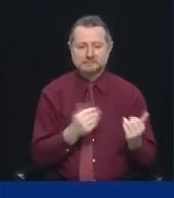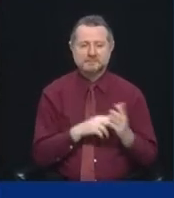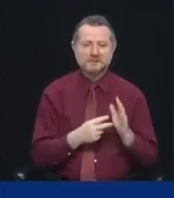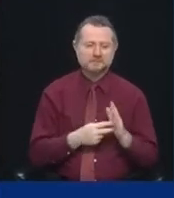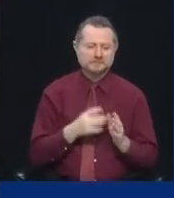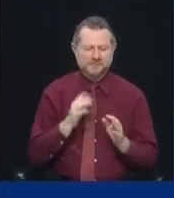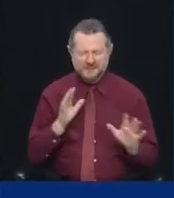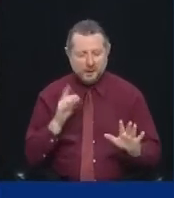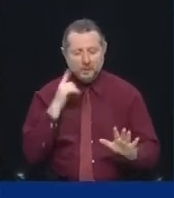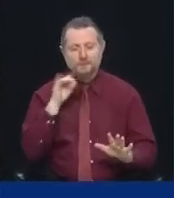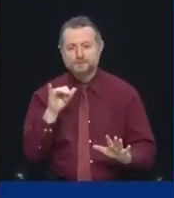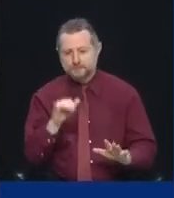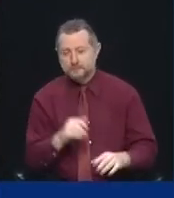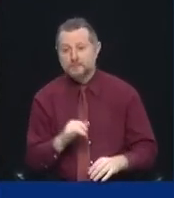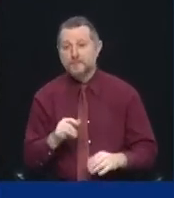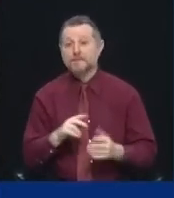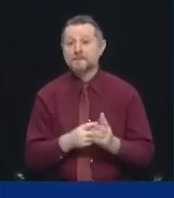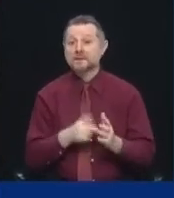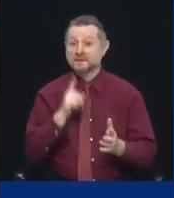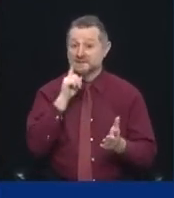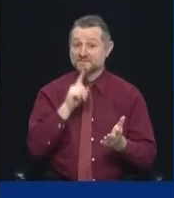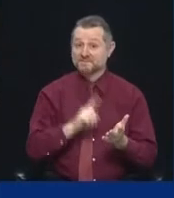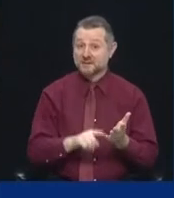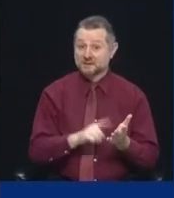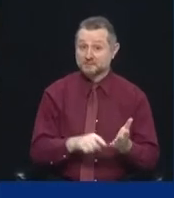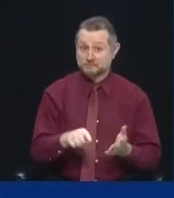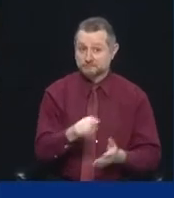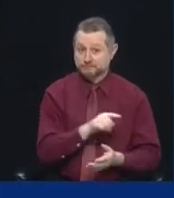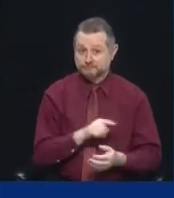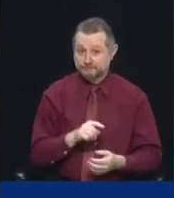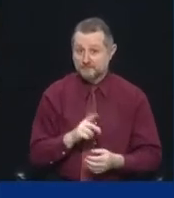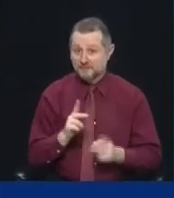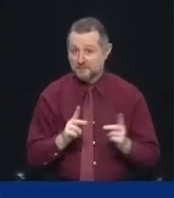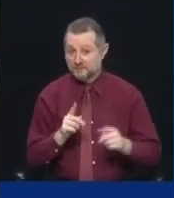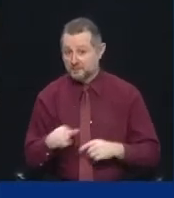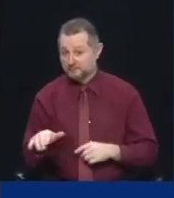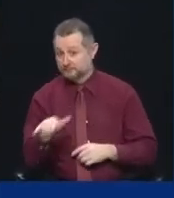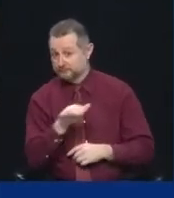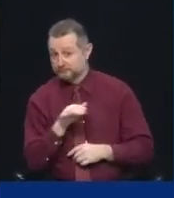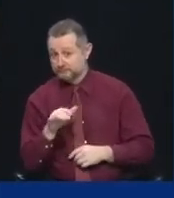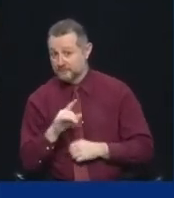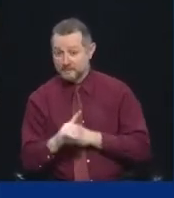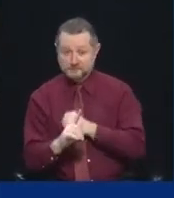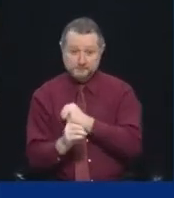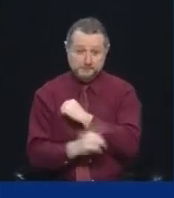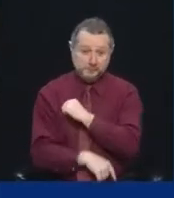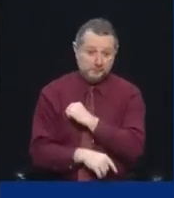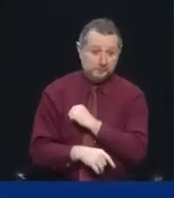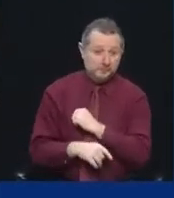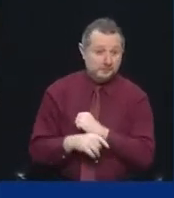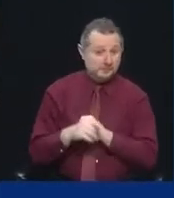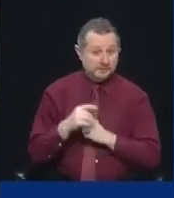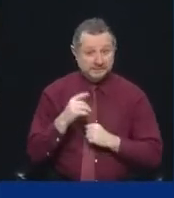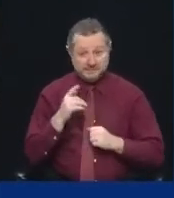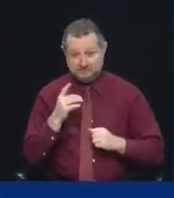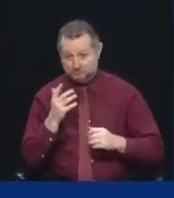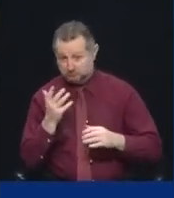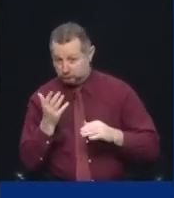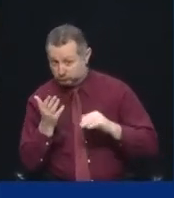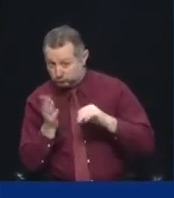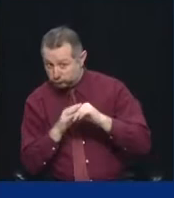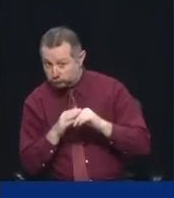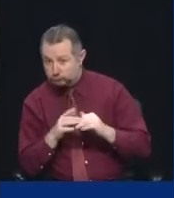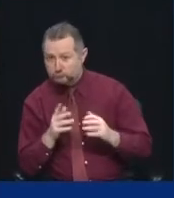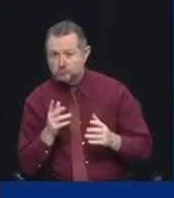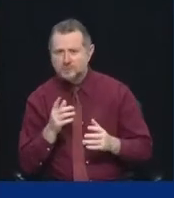an investigation? If there was one, were there people punished, sanctioned, or otherwise warned? Can you just, Steve, do the